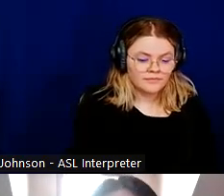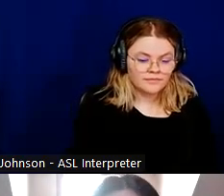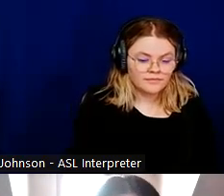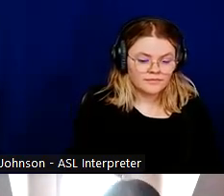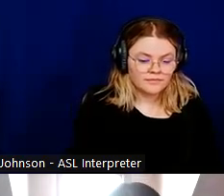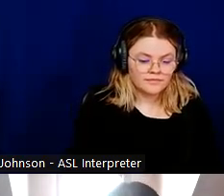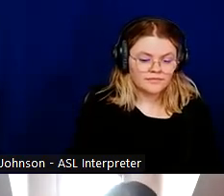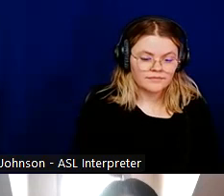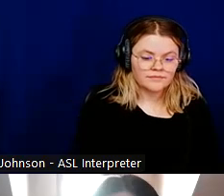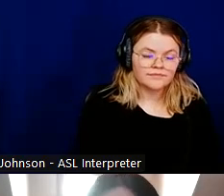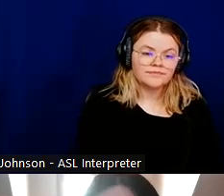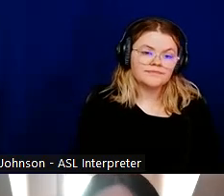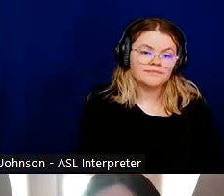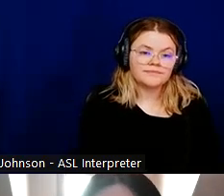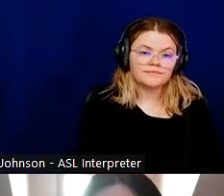Okay.